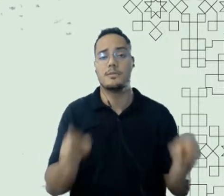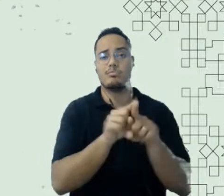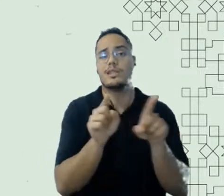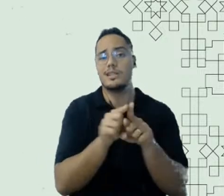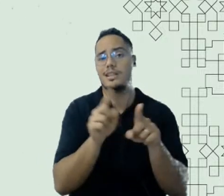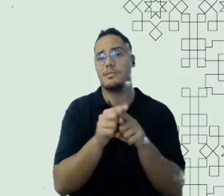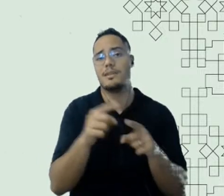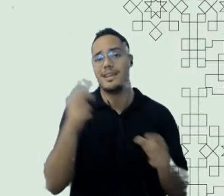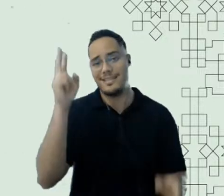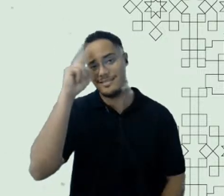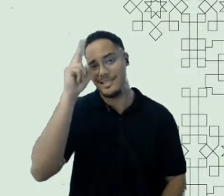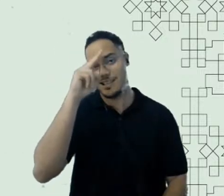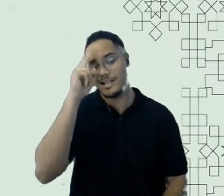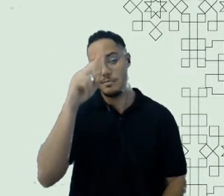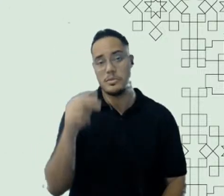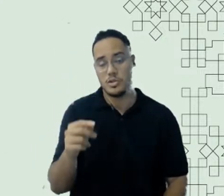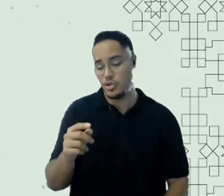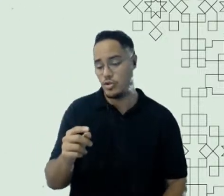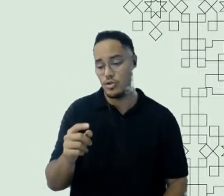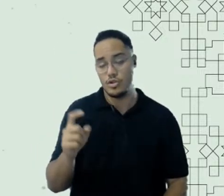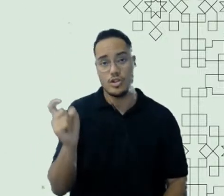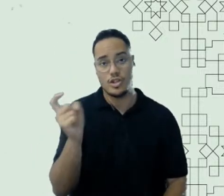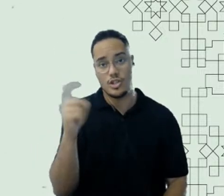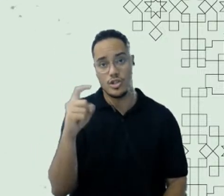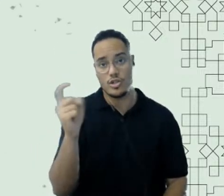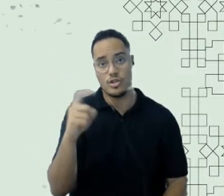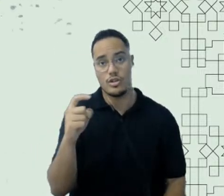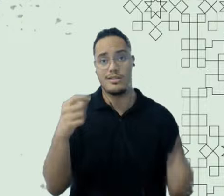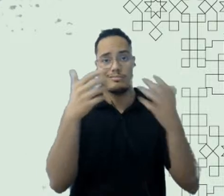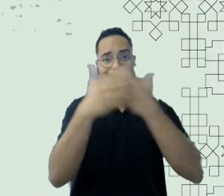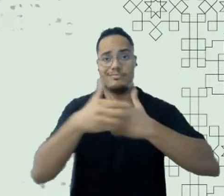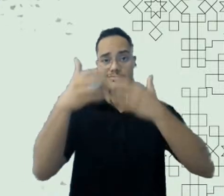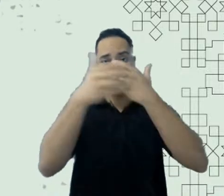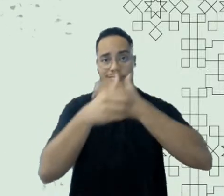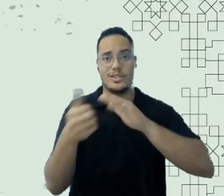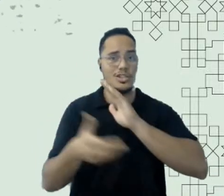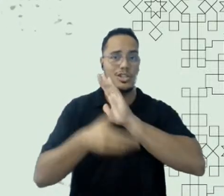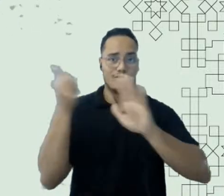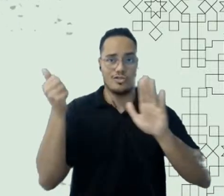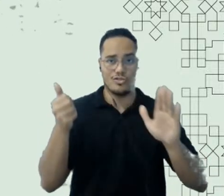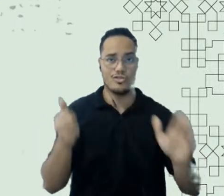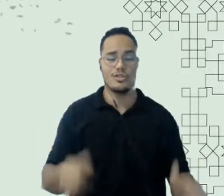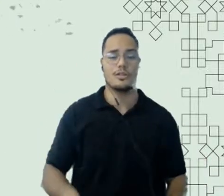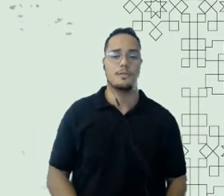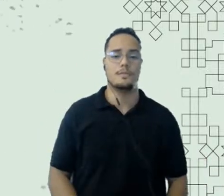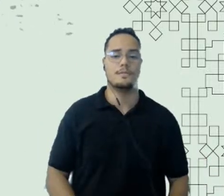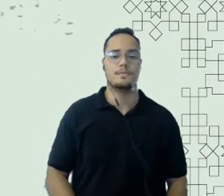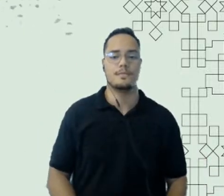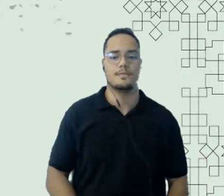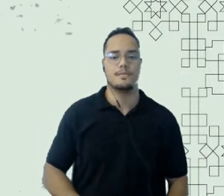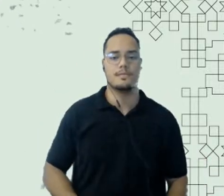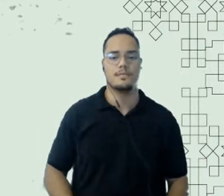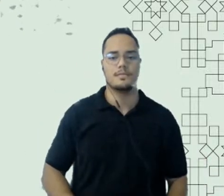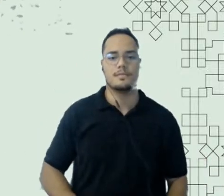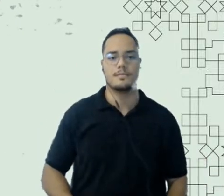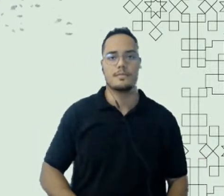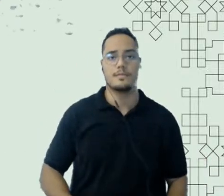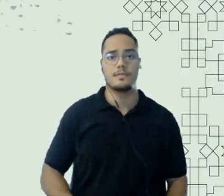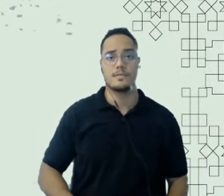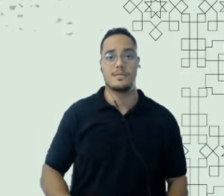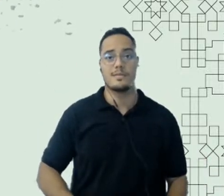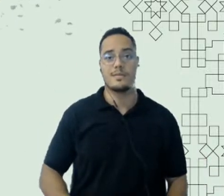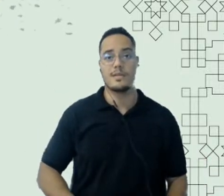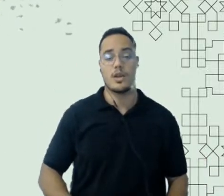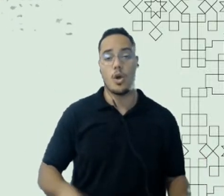TikTok. So it's not completely related to Article 17. It's more about the situation between license, you know, between the